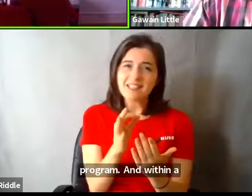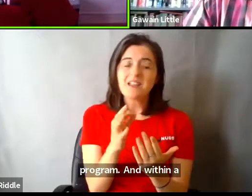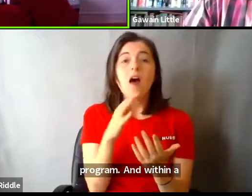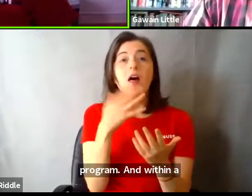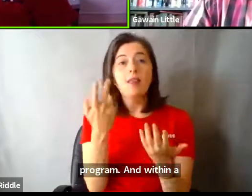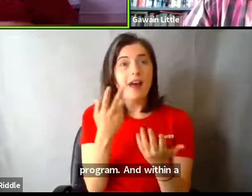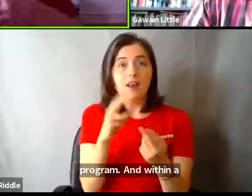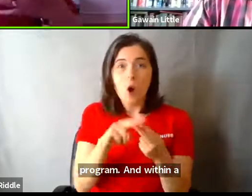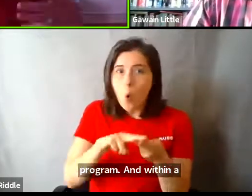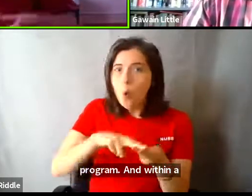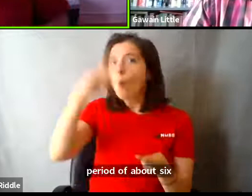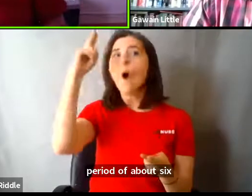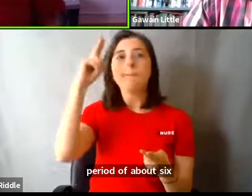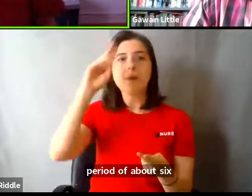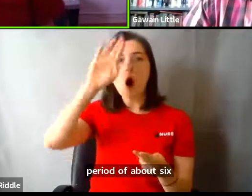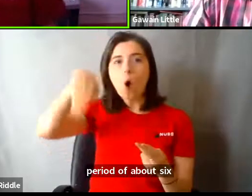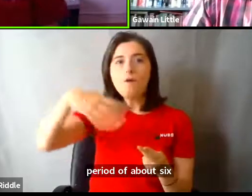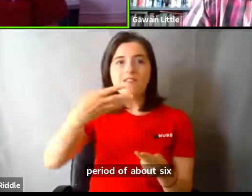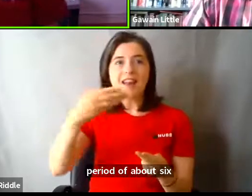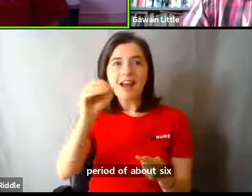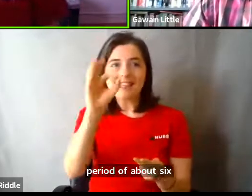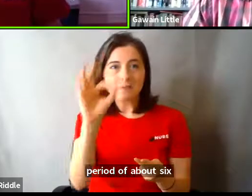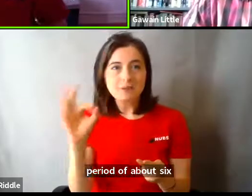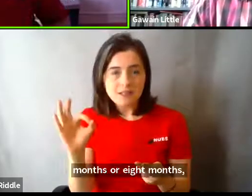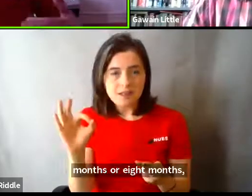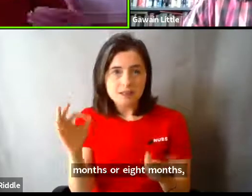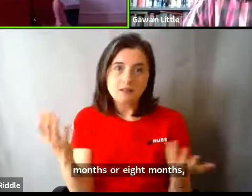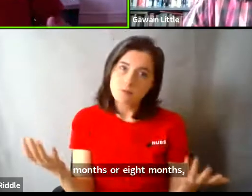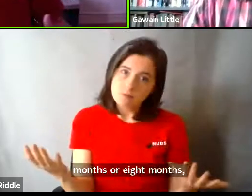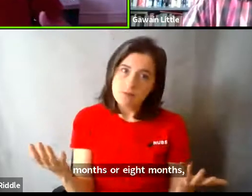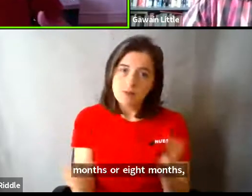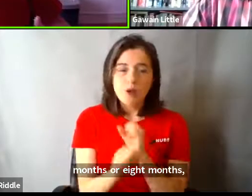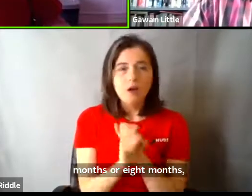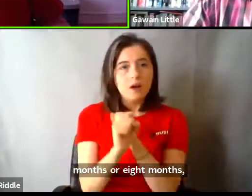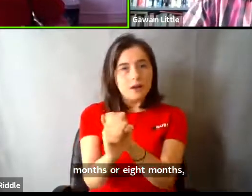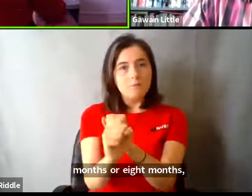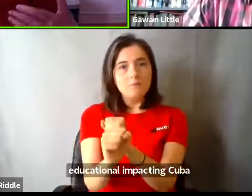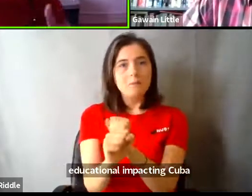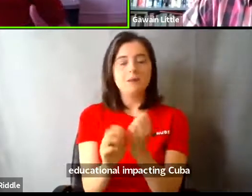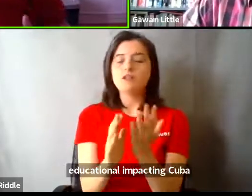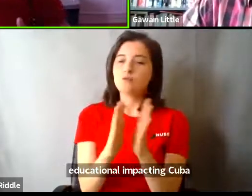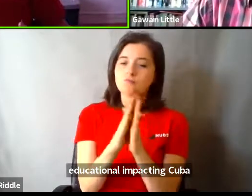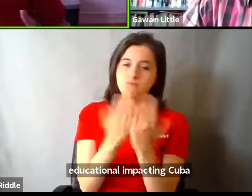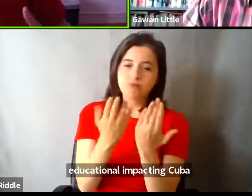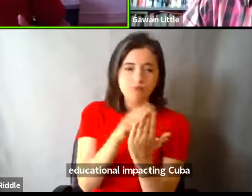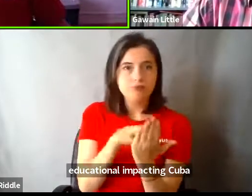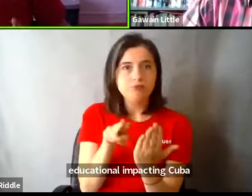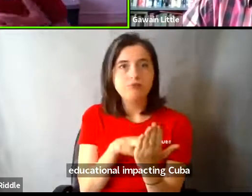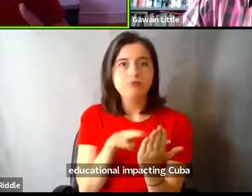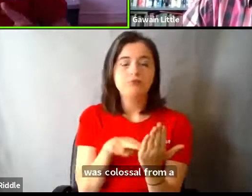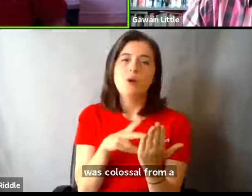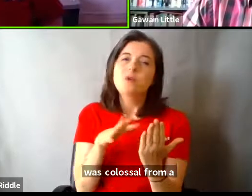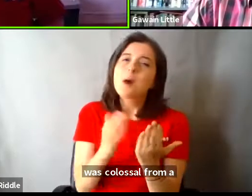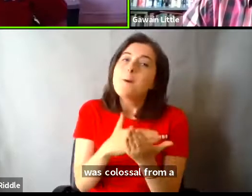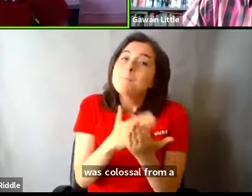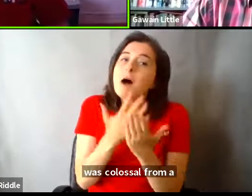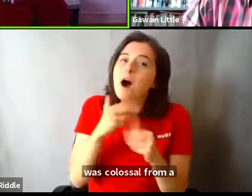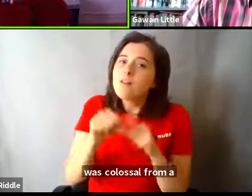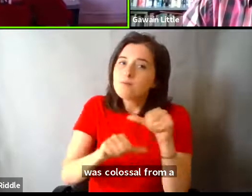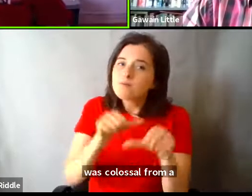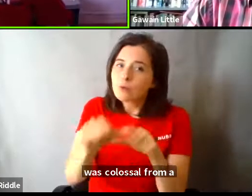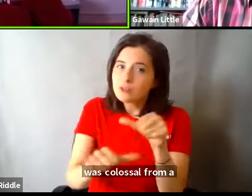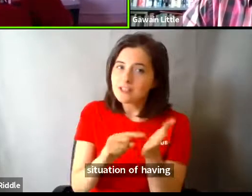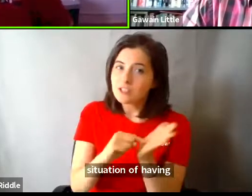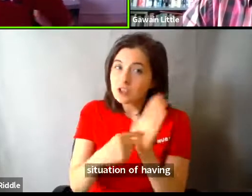90%. And that commitment to literacy was part of a process of saying that actually through education,